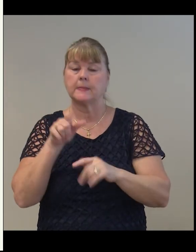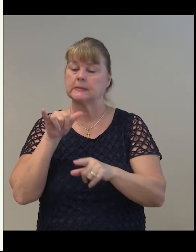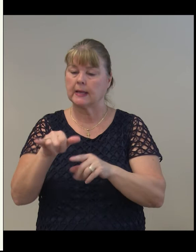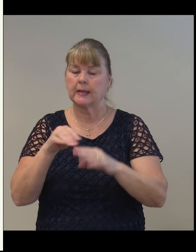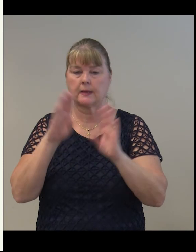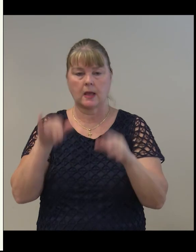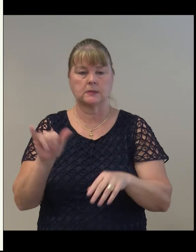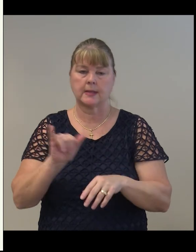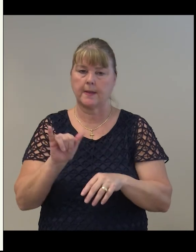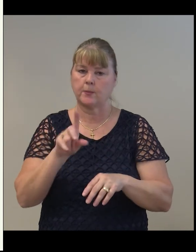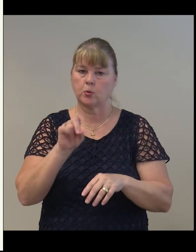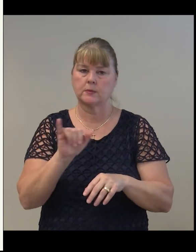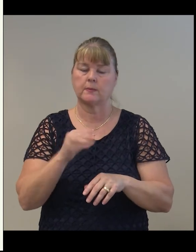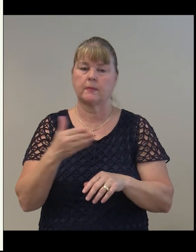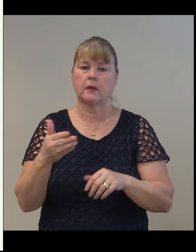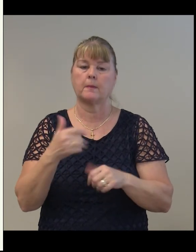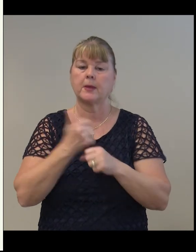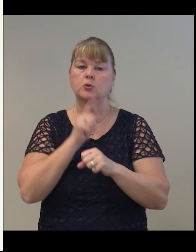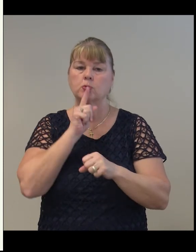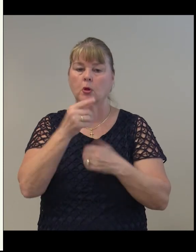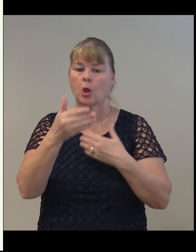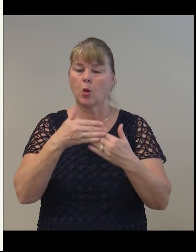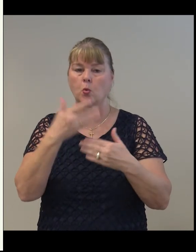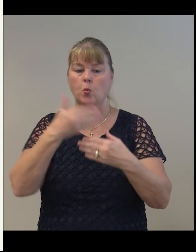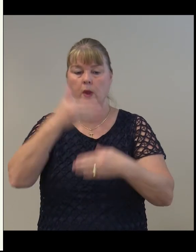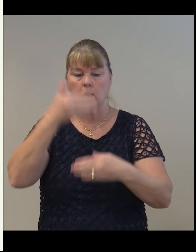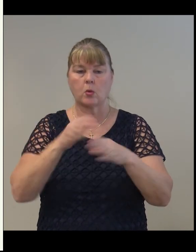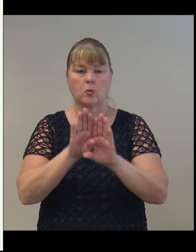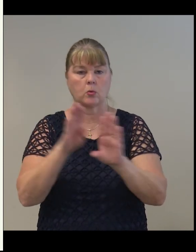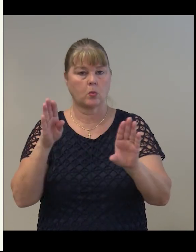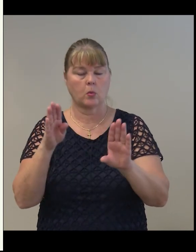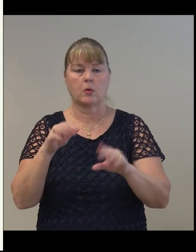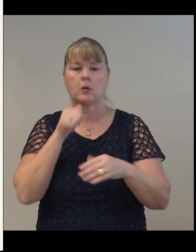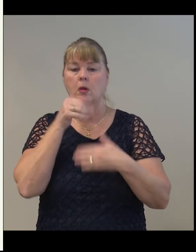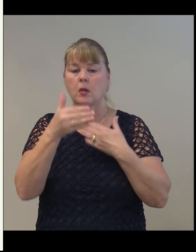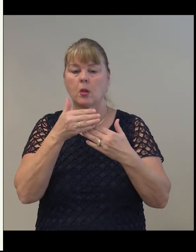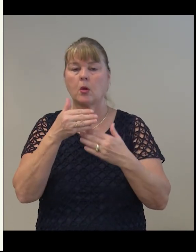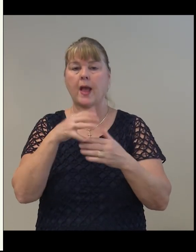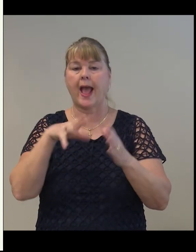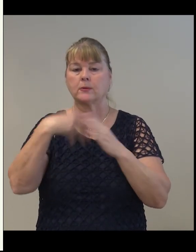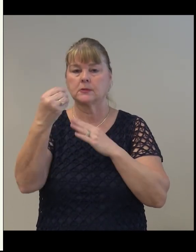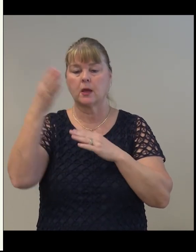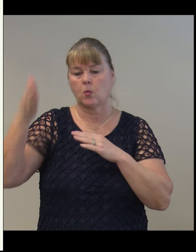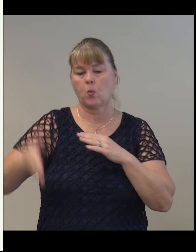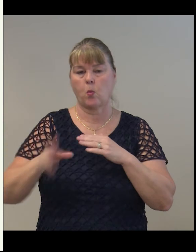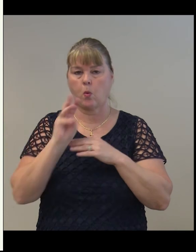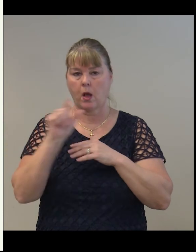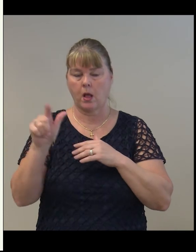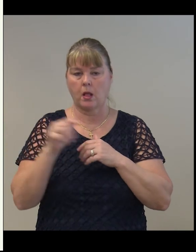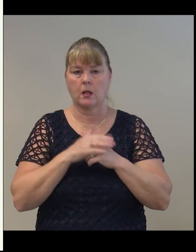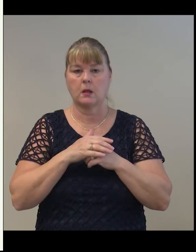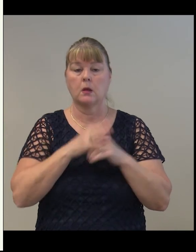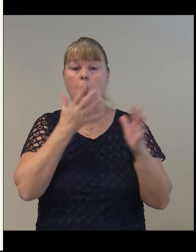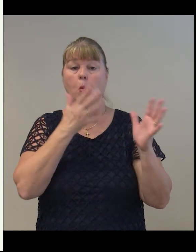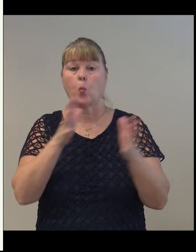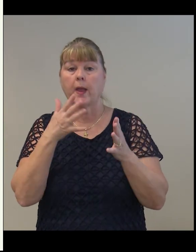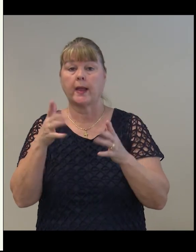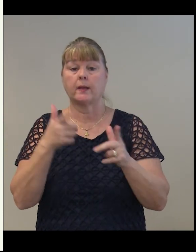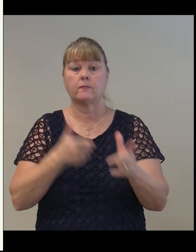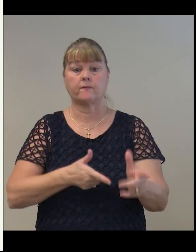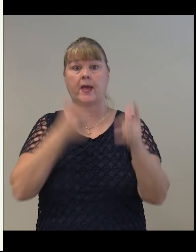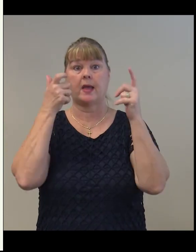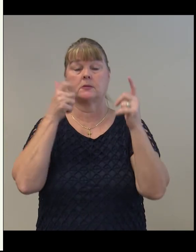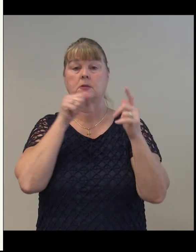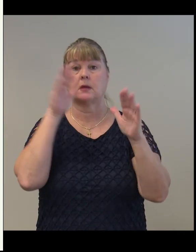you need to stay inside. You want to make sure that you're not near windows, not near doors, or not near those outside walls. Winds could